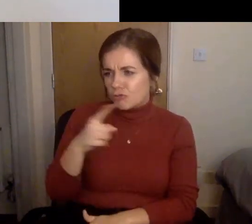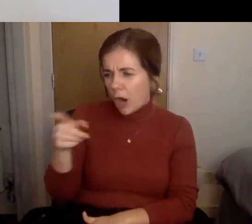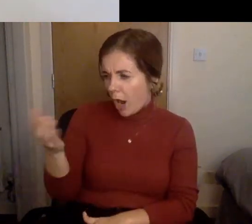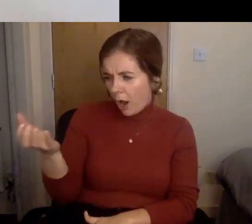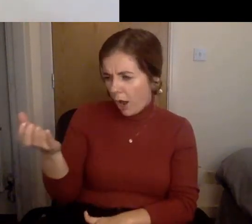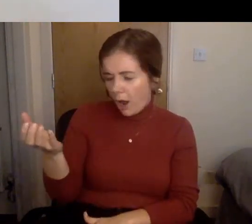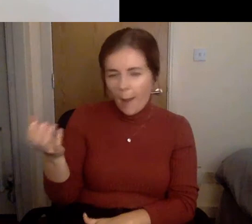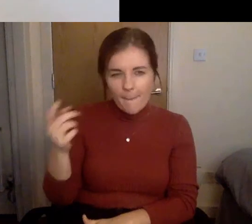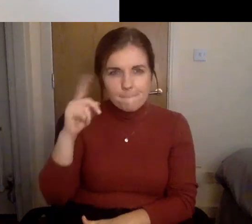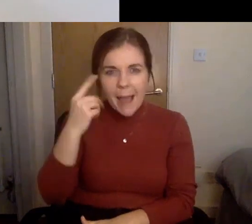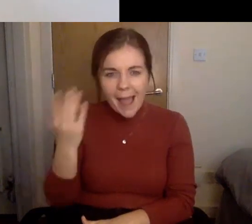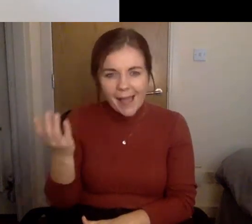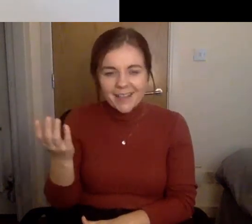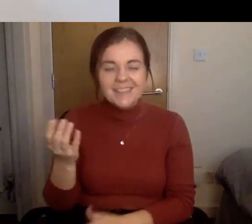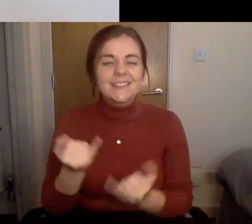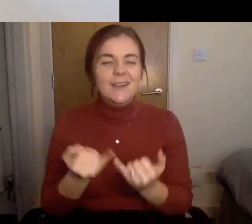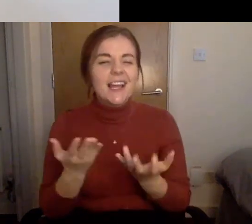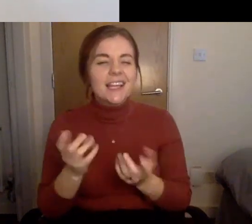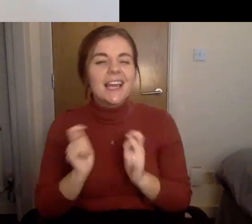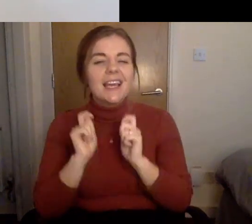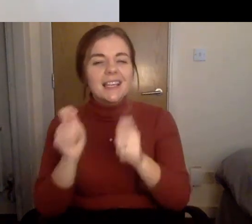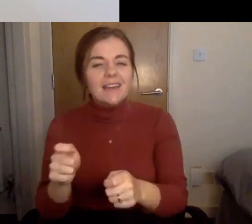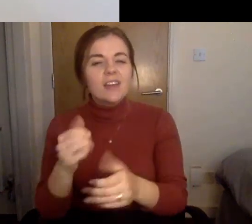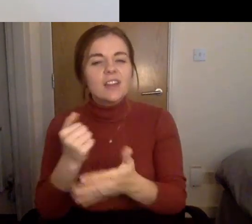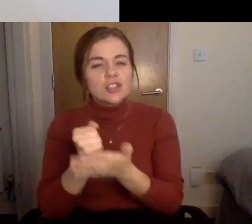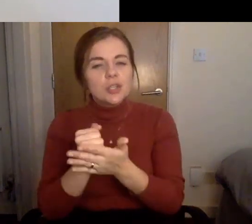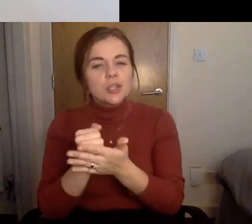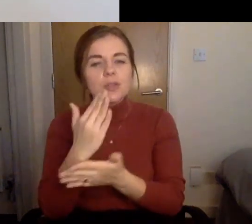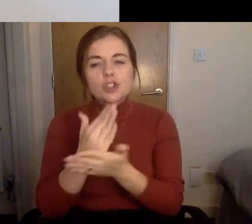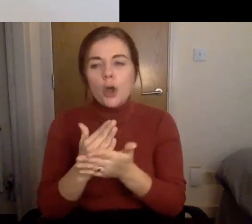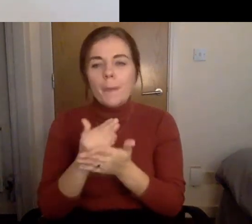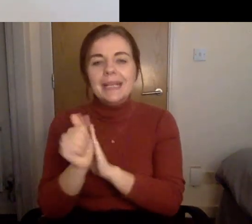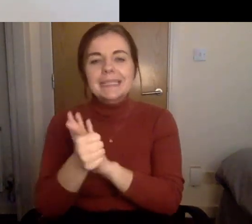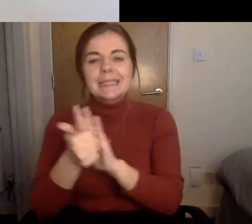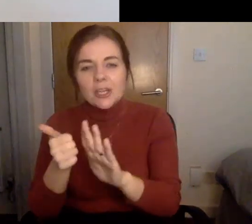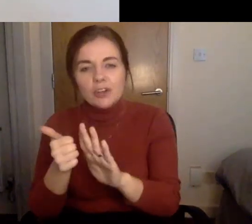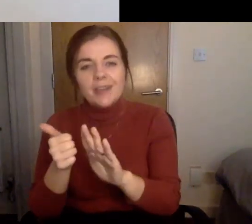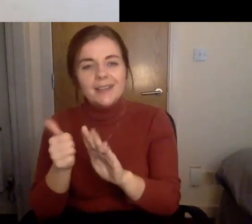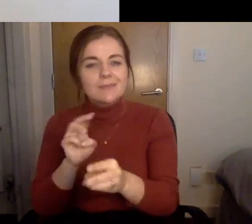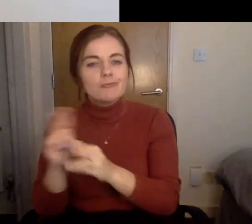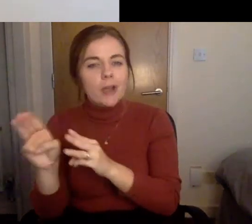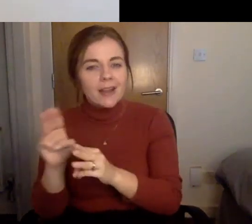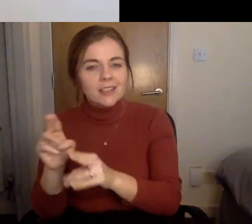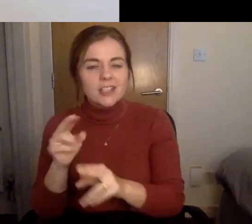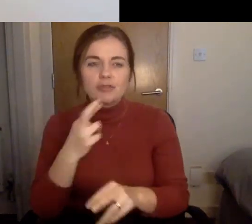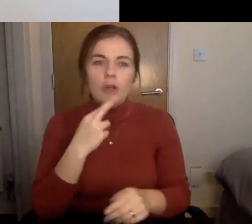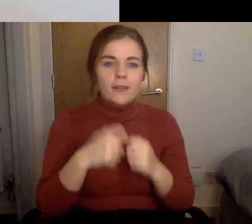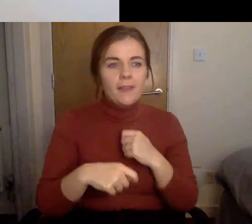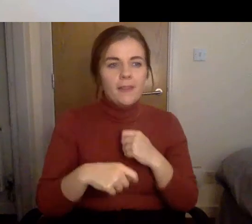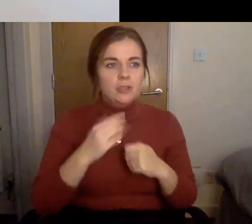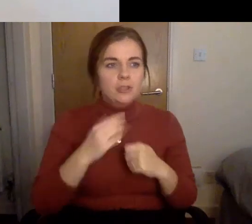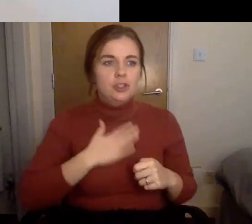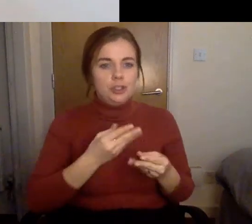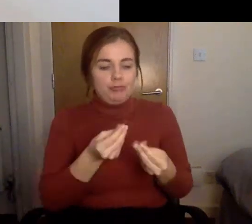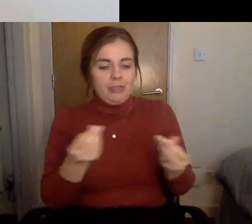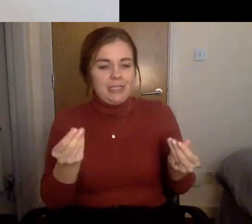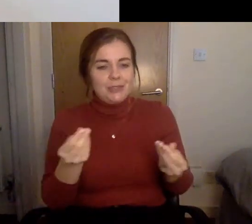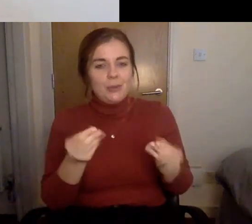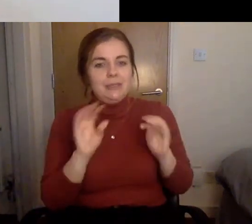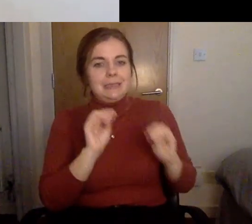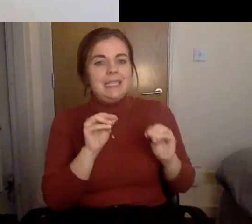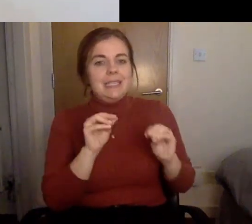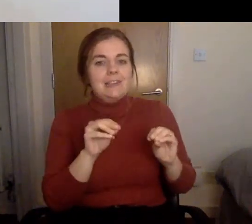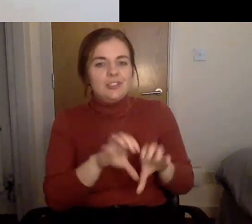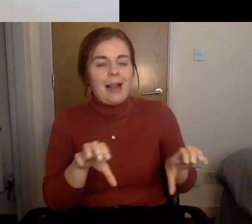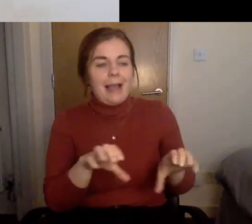so just giving them kind of those kind of experiential things rather than that I could name for you a particular resource or a kind of a